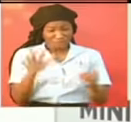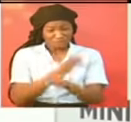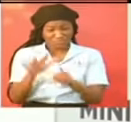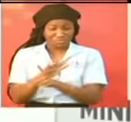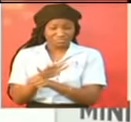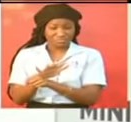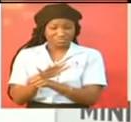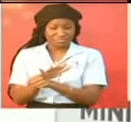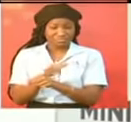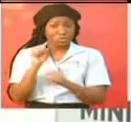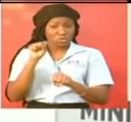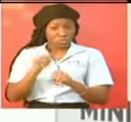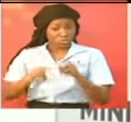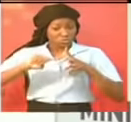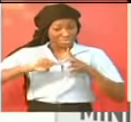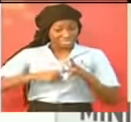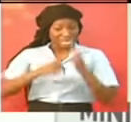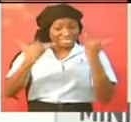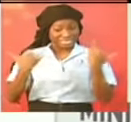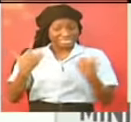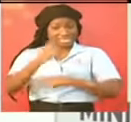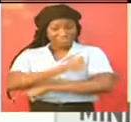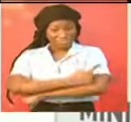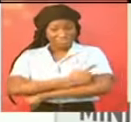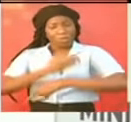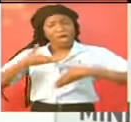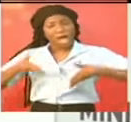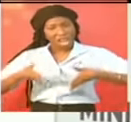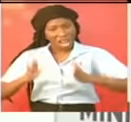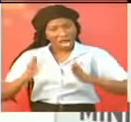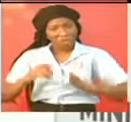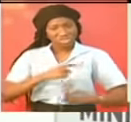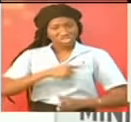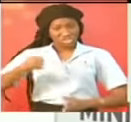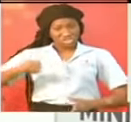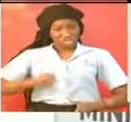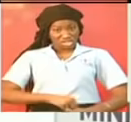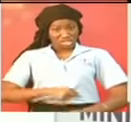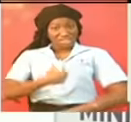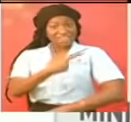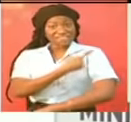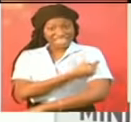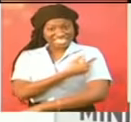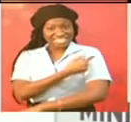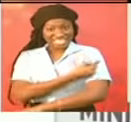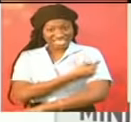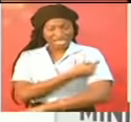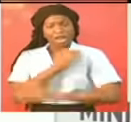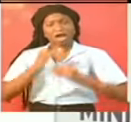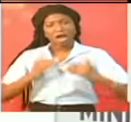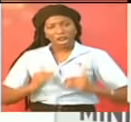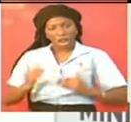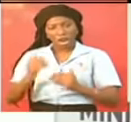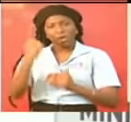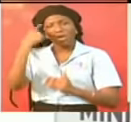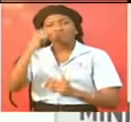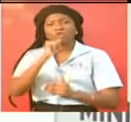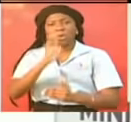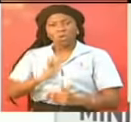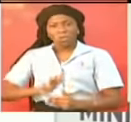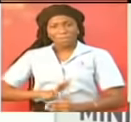of officially today, to roll out the use of the Sinopharm vaccine for the breastfeeding